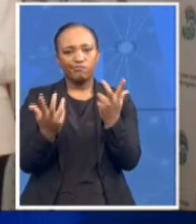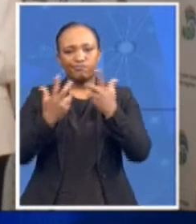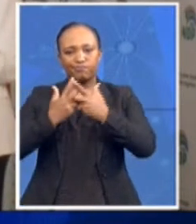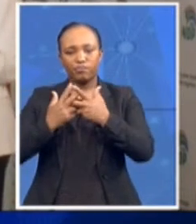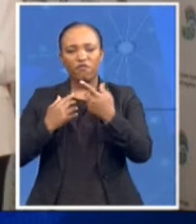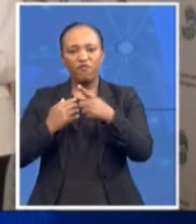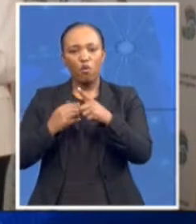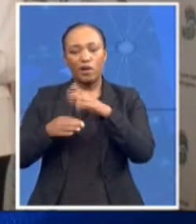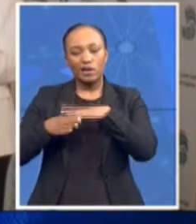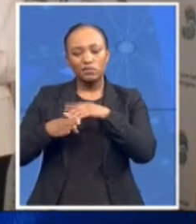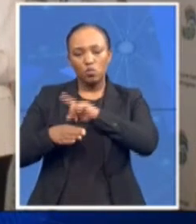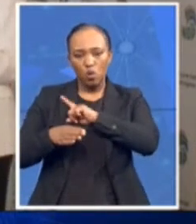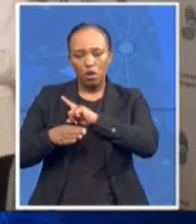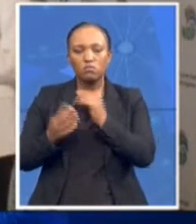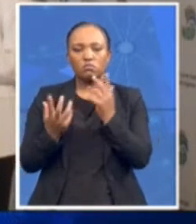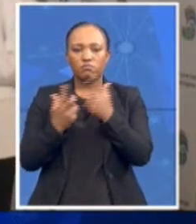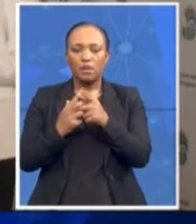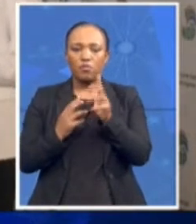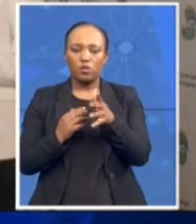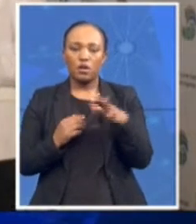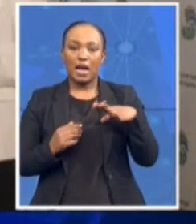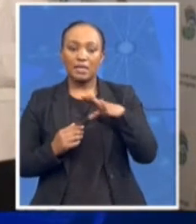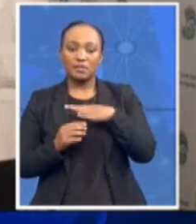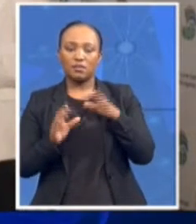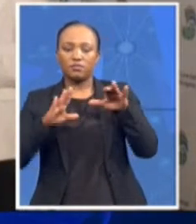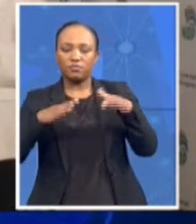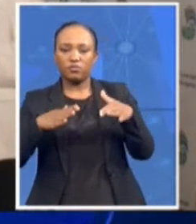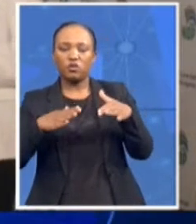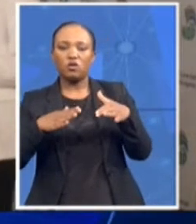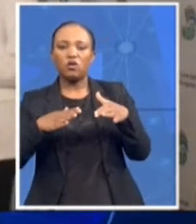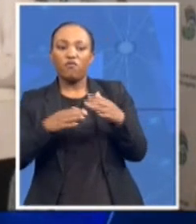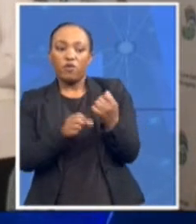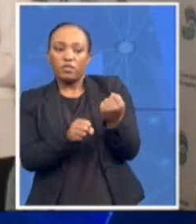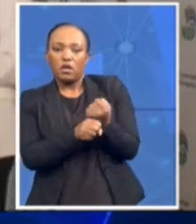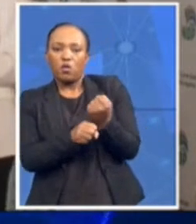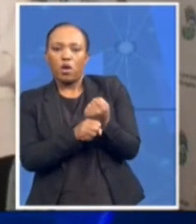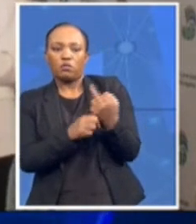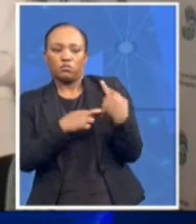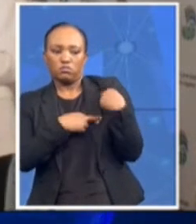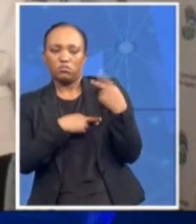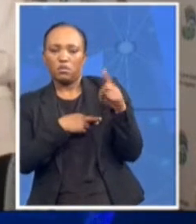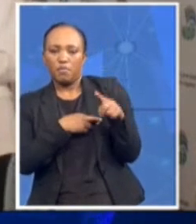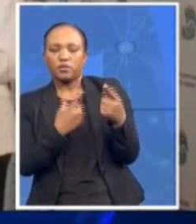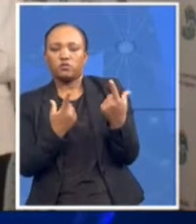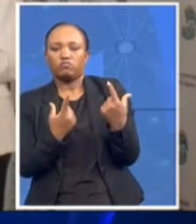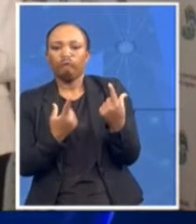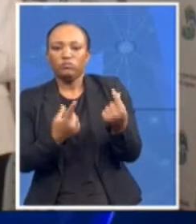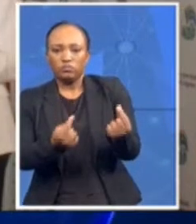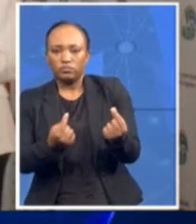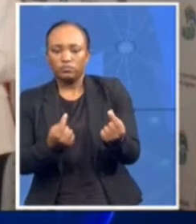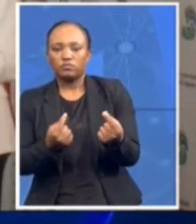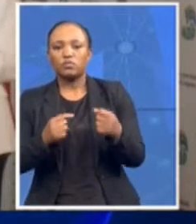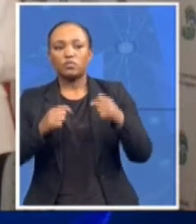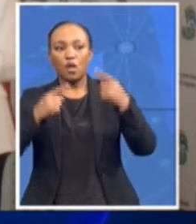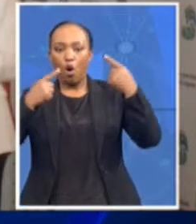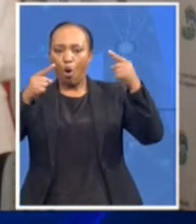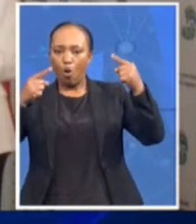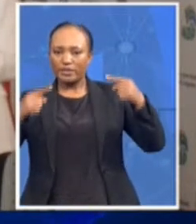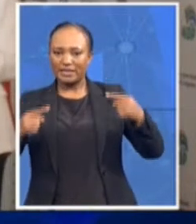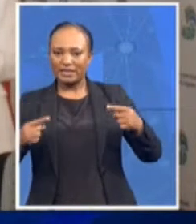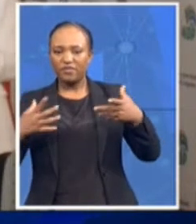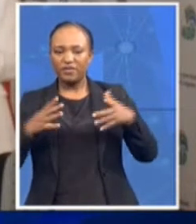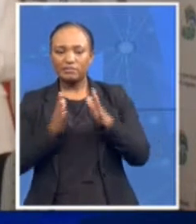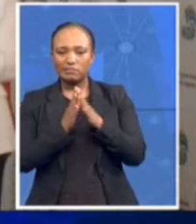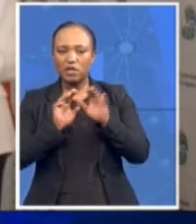fiduciary duties. The Audit and Risk Committee has been requested to evaluate the areas of our internal control